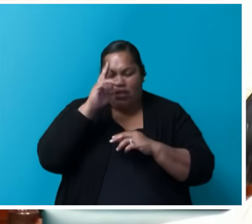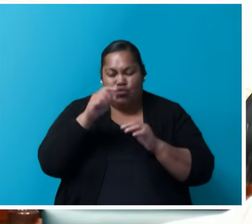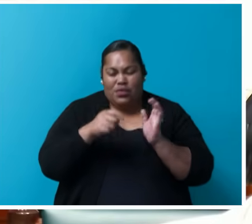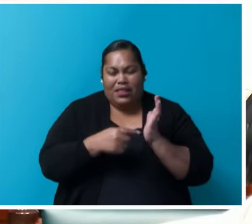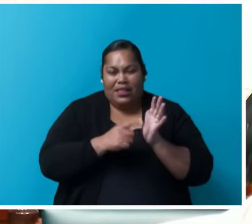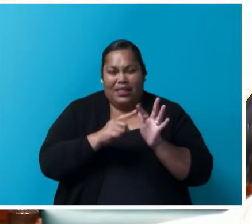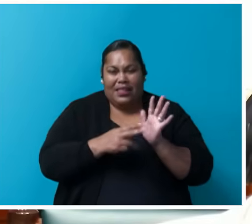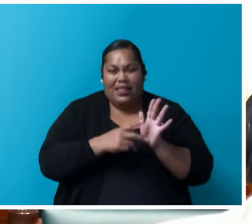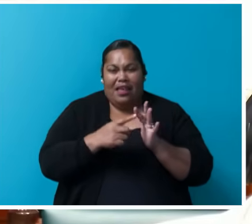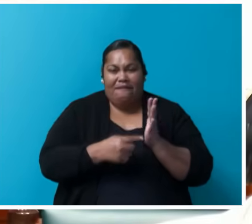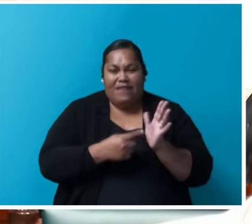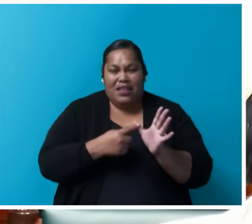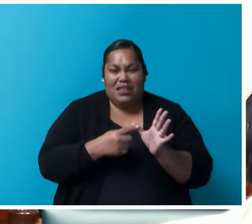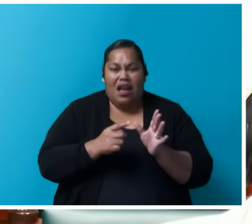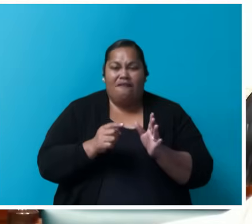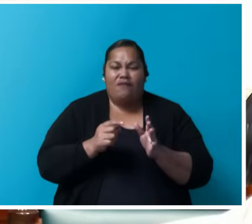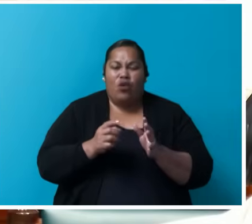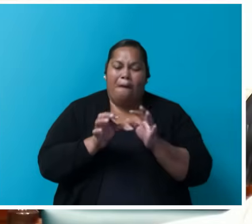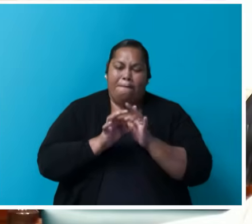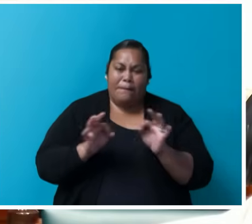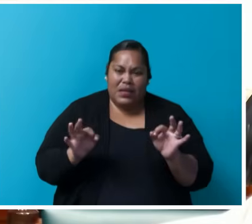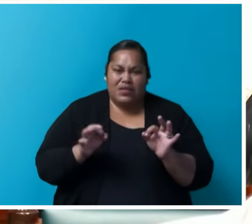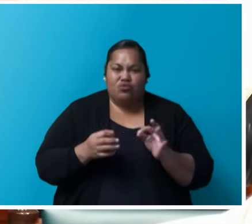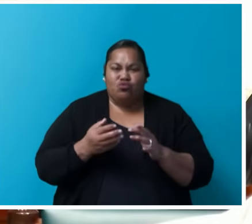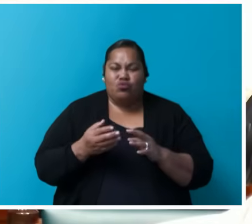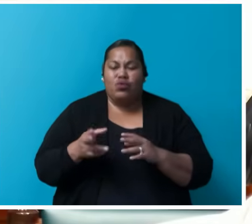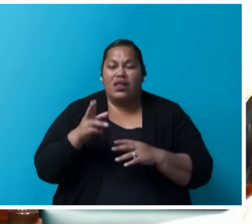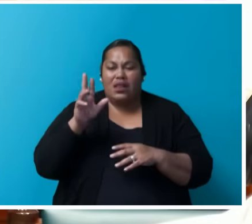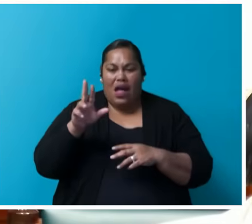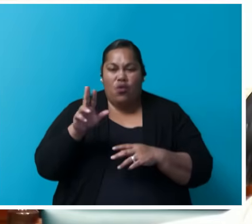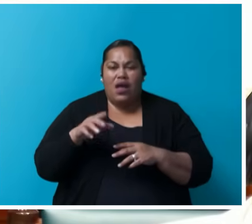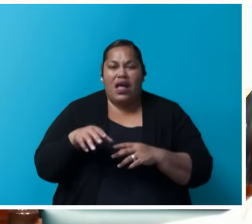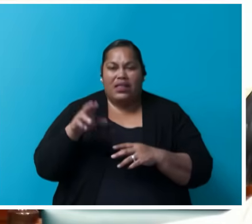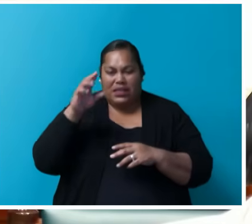prosperity, and peace to Lao, and through that, to our beloved nation.